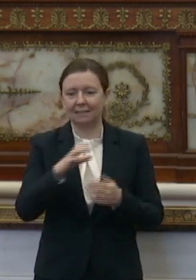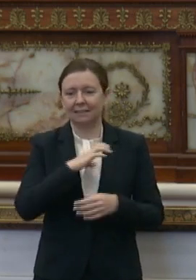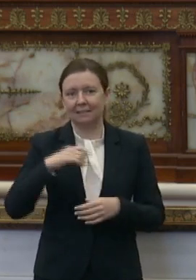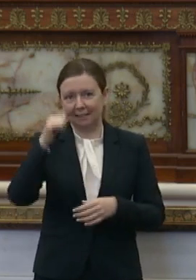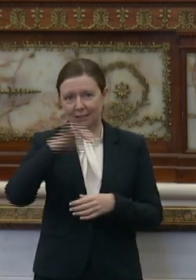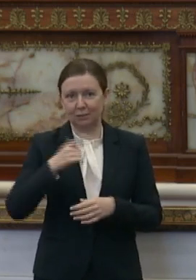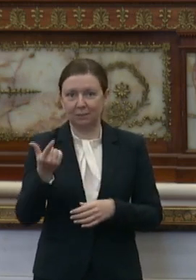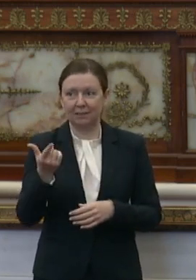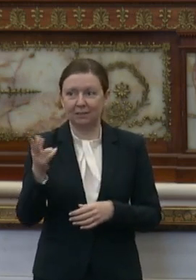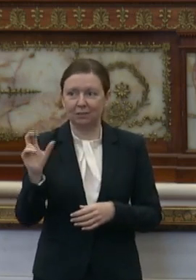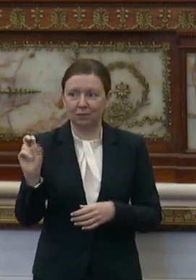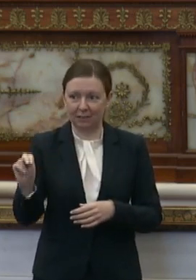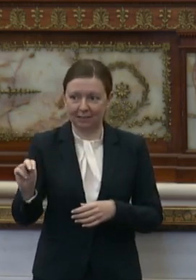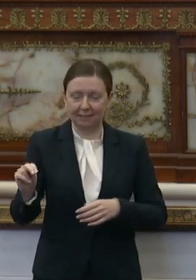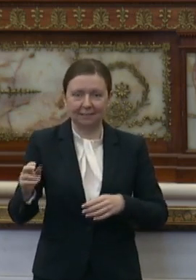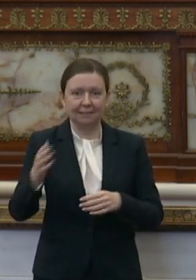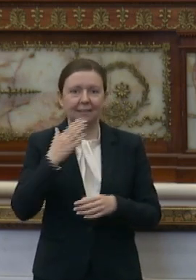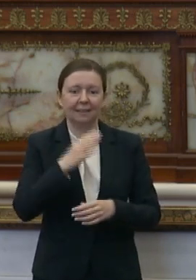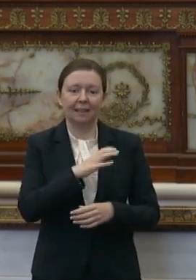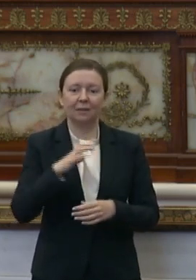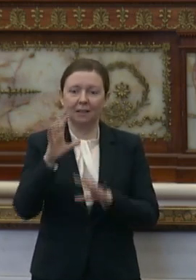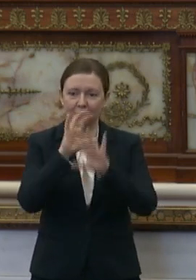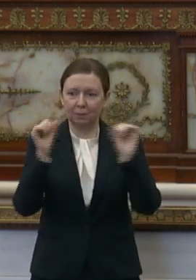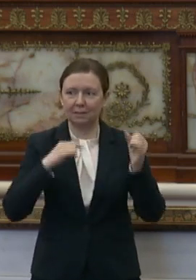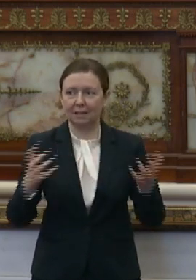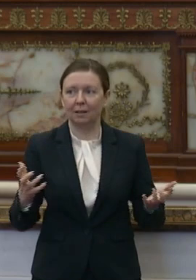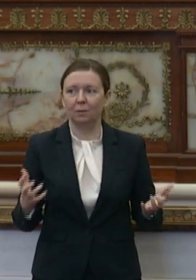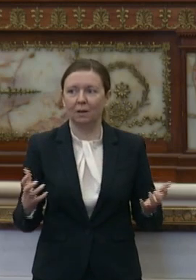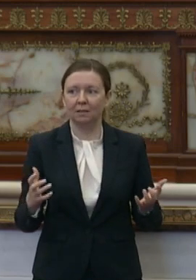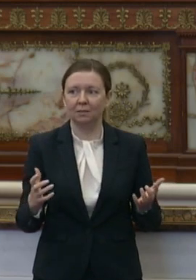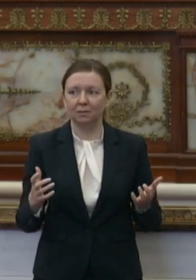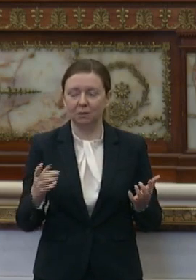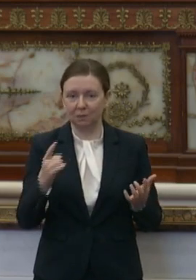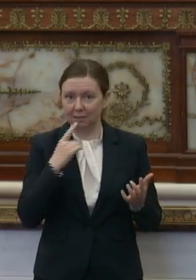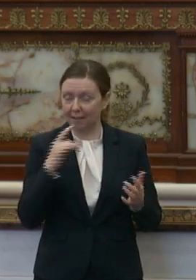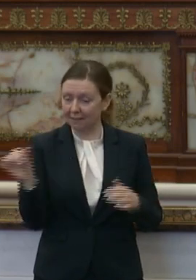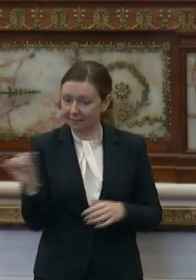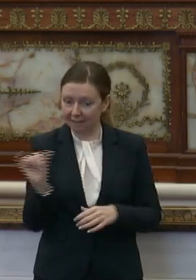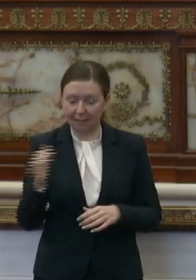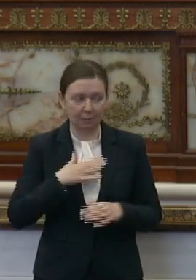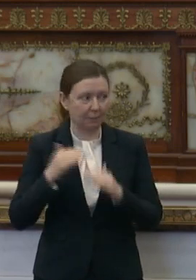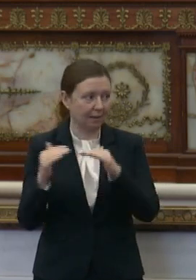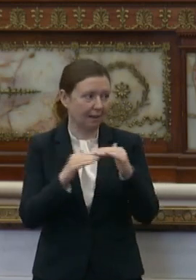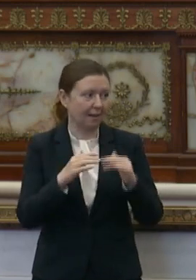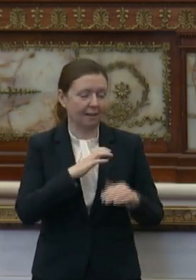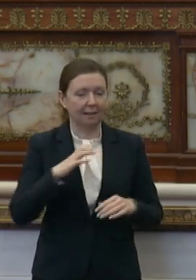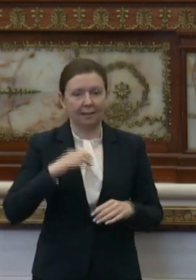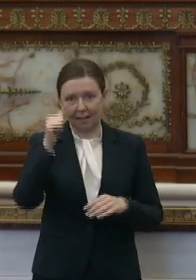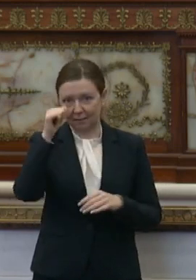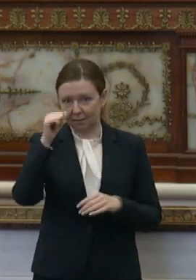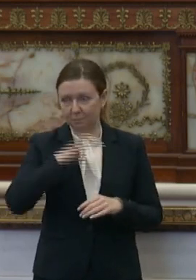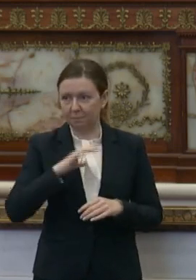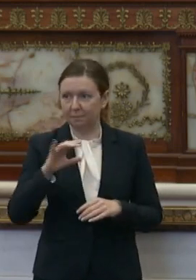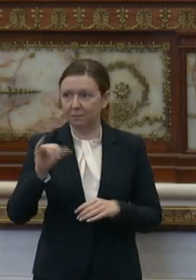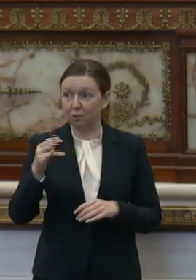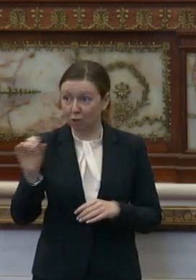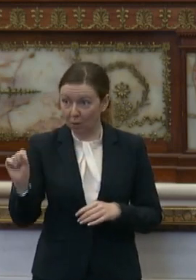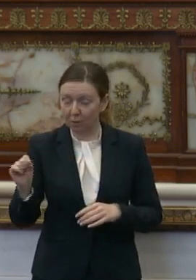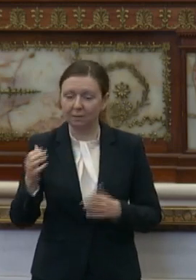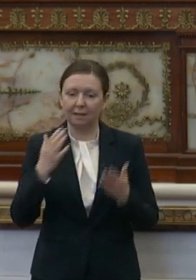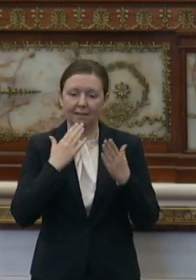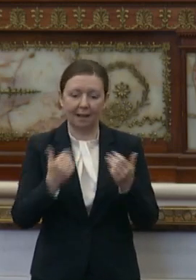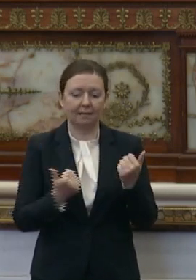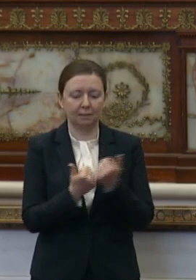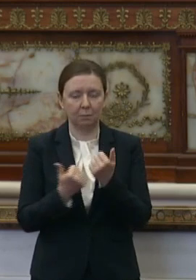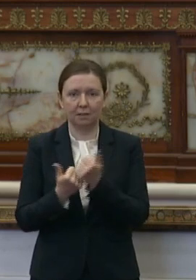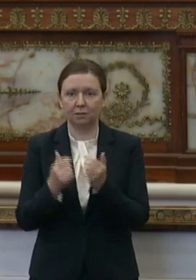Green. Thank you, Council President. I want to echo the words of my colleague, Councilmember Jones, and thank the sponsors